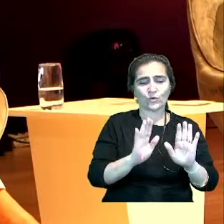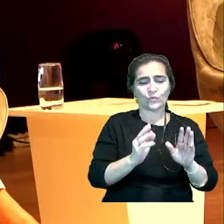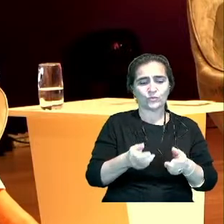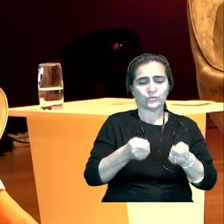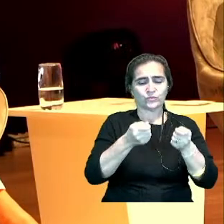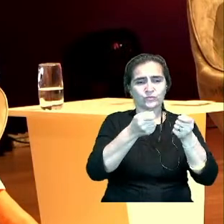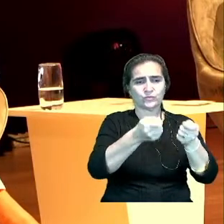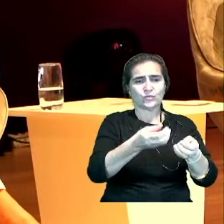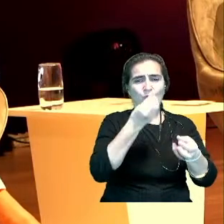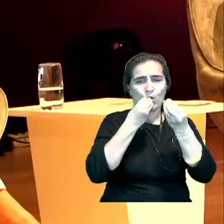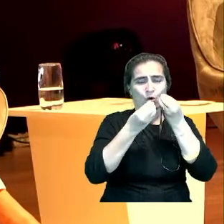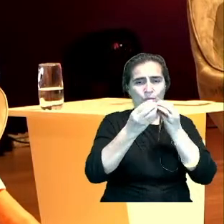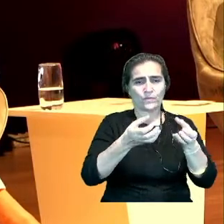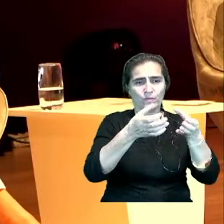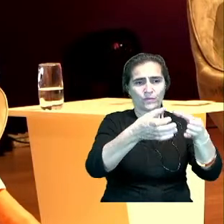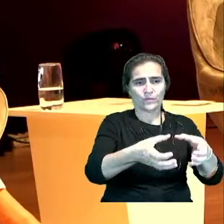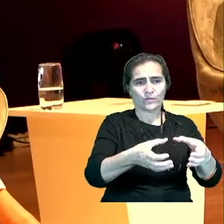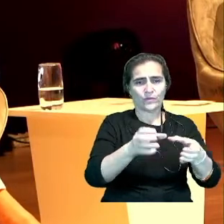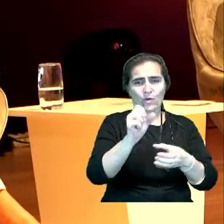dedicated to the Orishas,